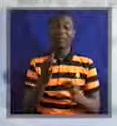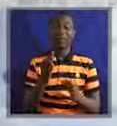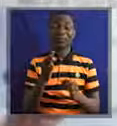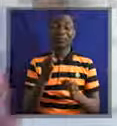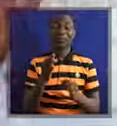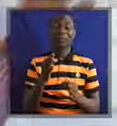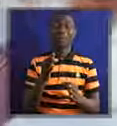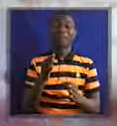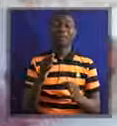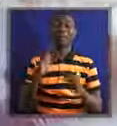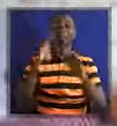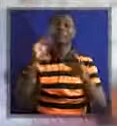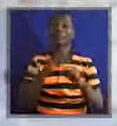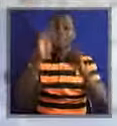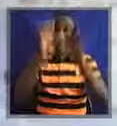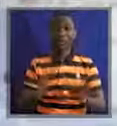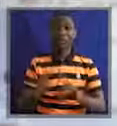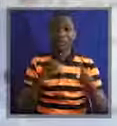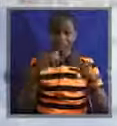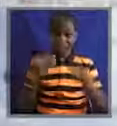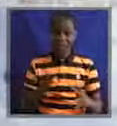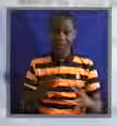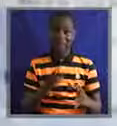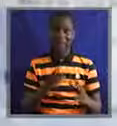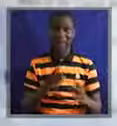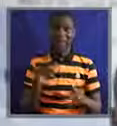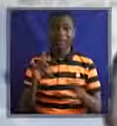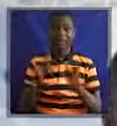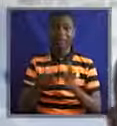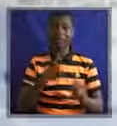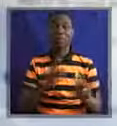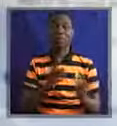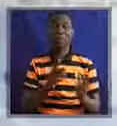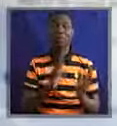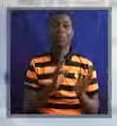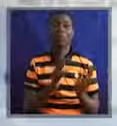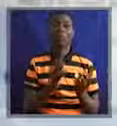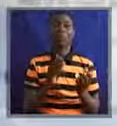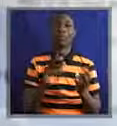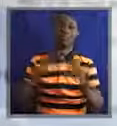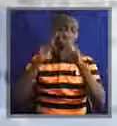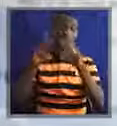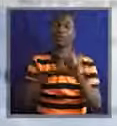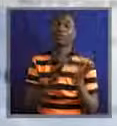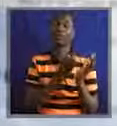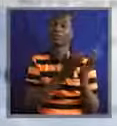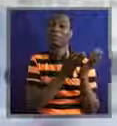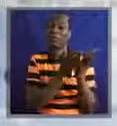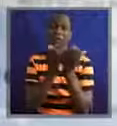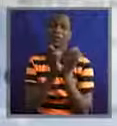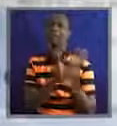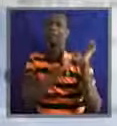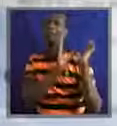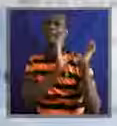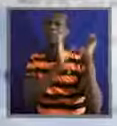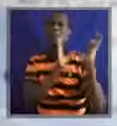yo difo so ni adina si ya battery so television so uhu bida sana Simon the sorcerer ani to